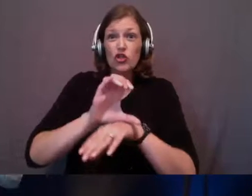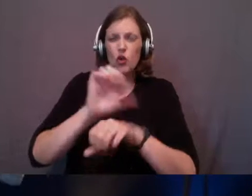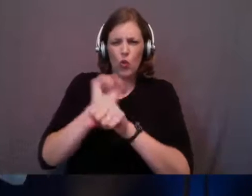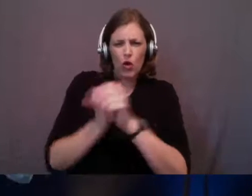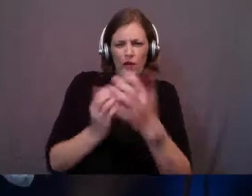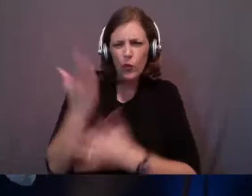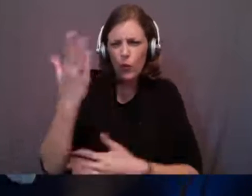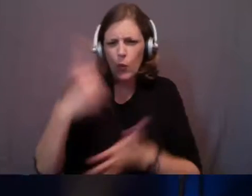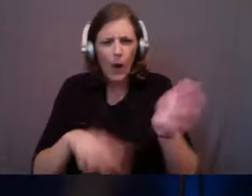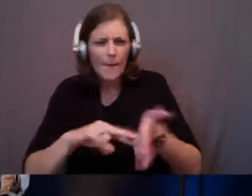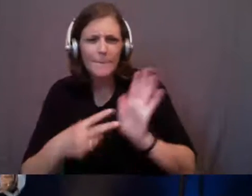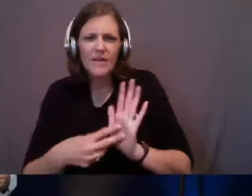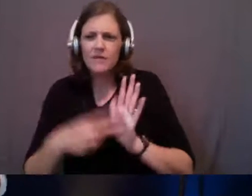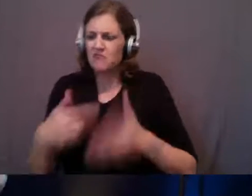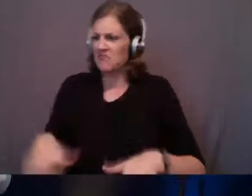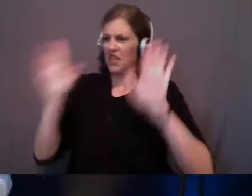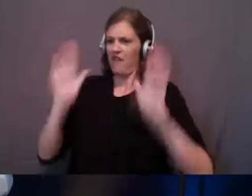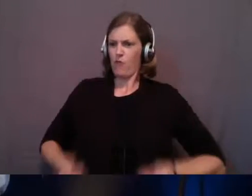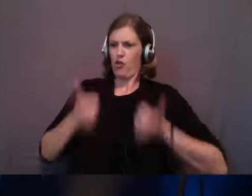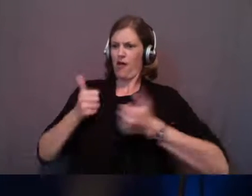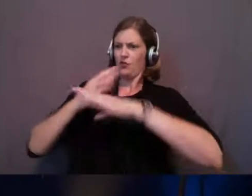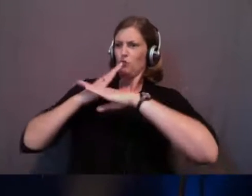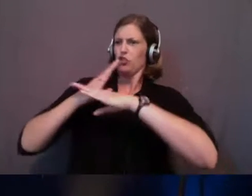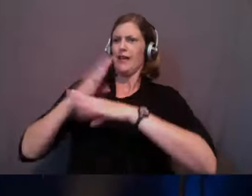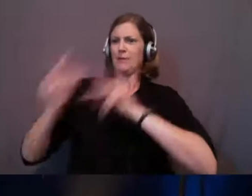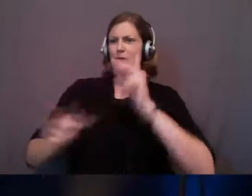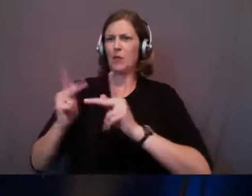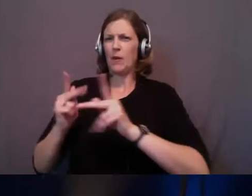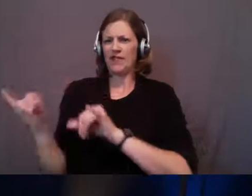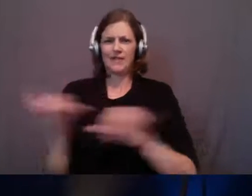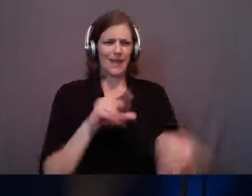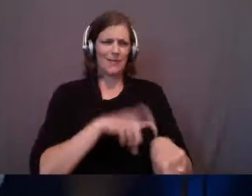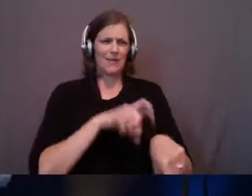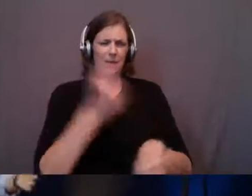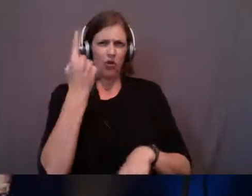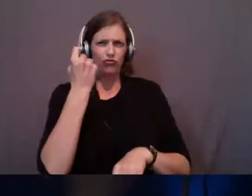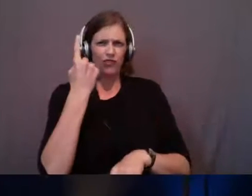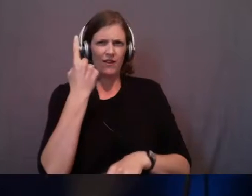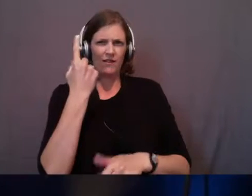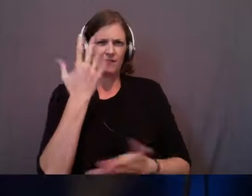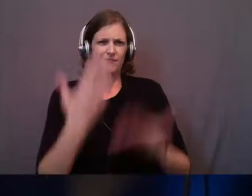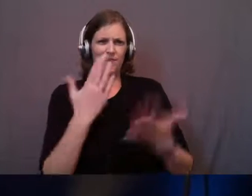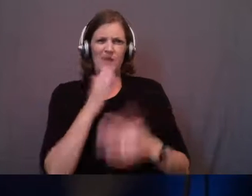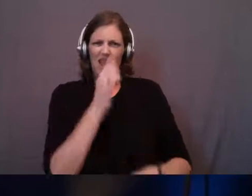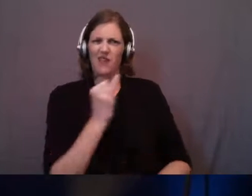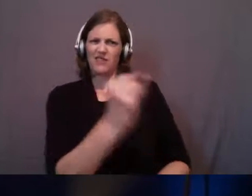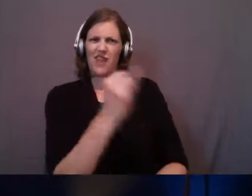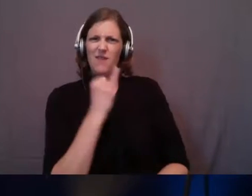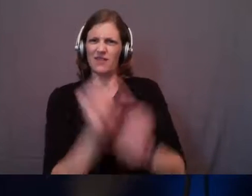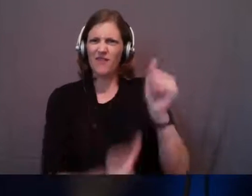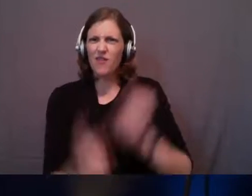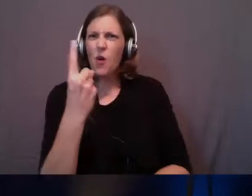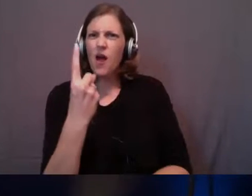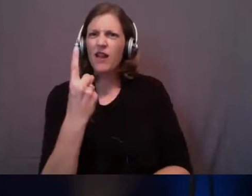means as they give their lives to protect people, at the same time understanding that they may not be like everybody else, that there is a segment of